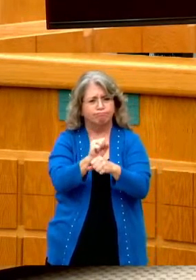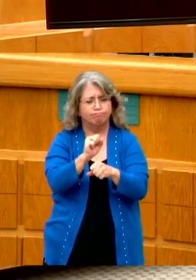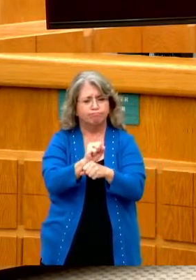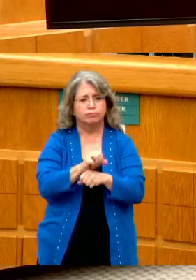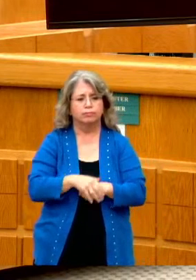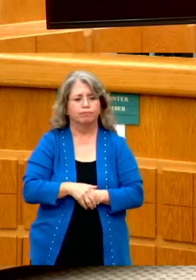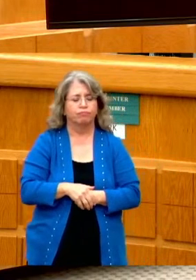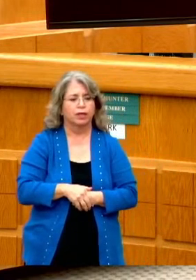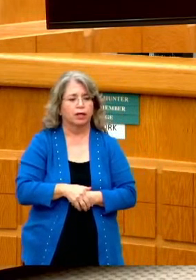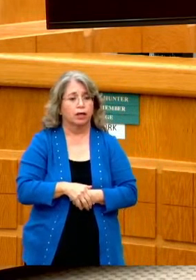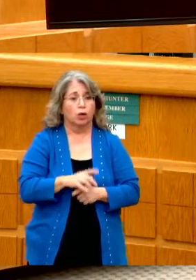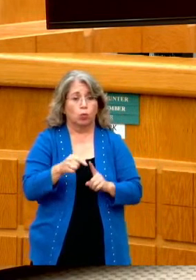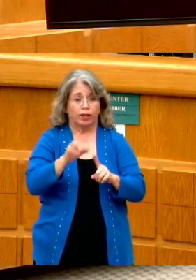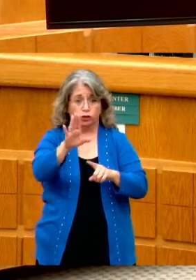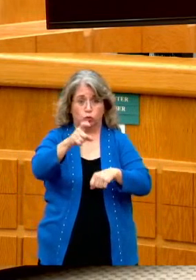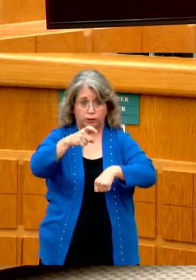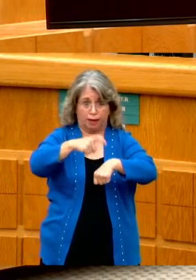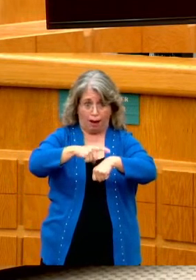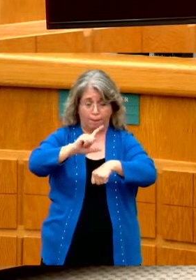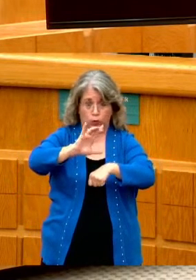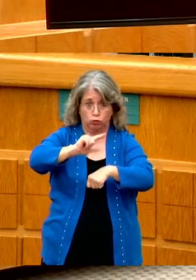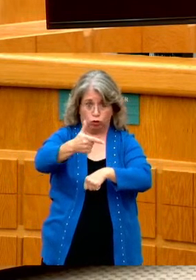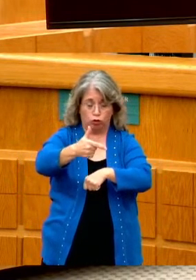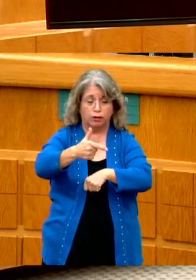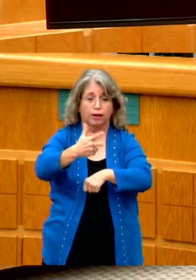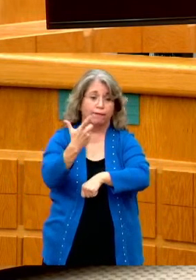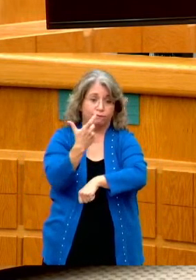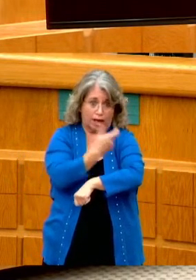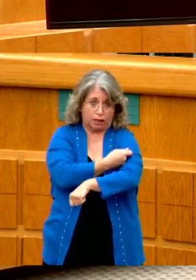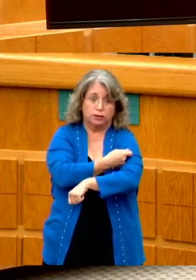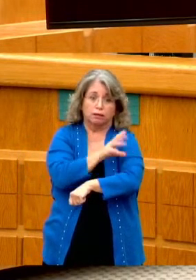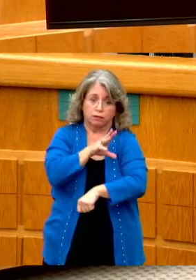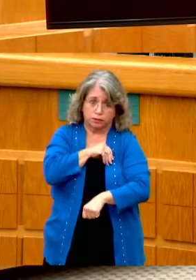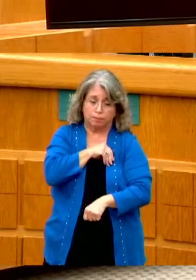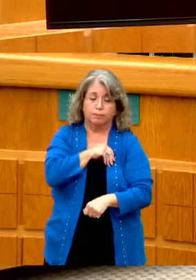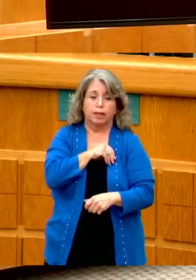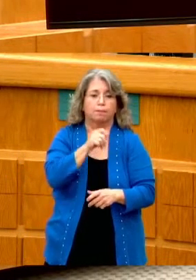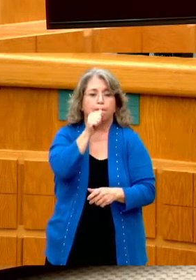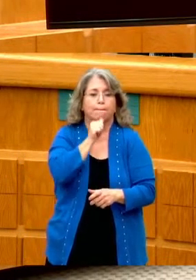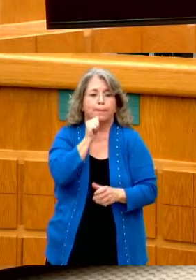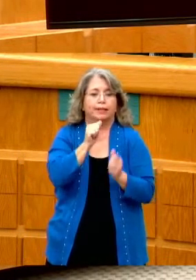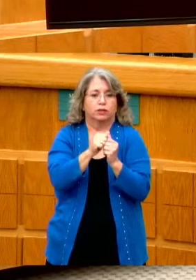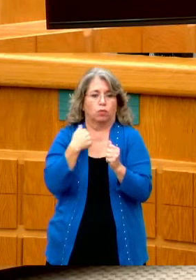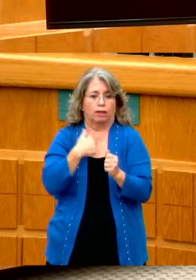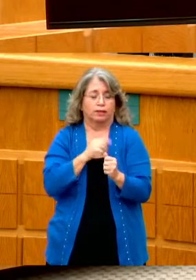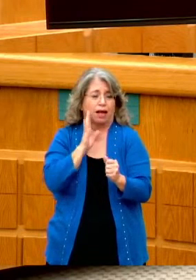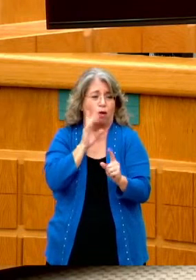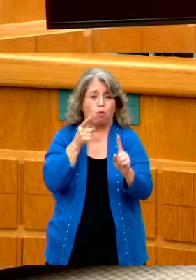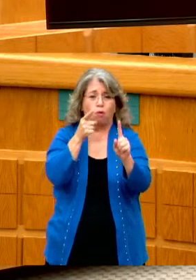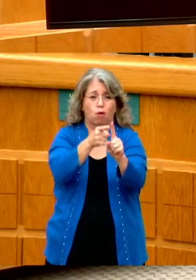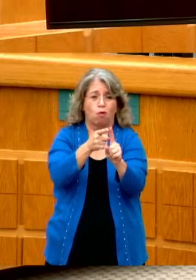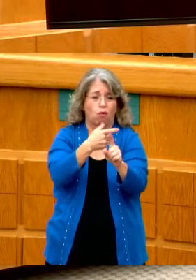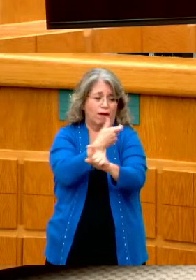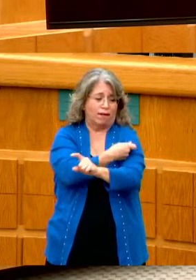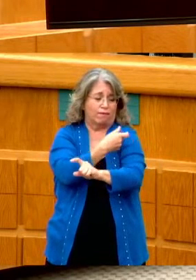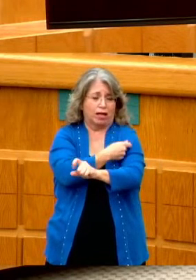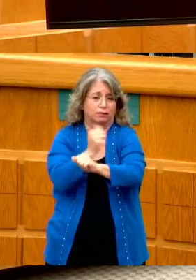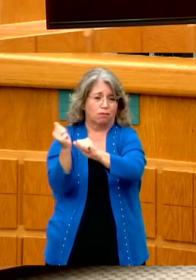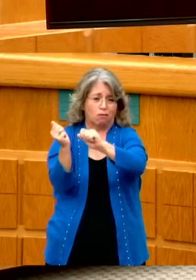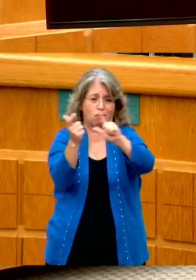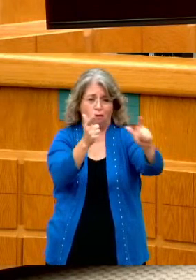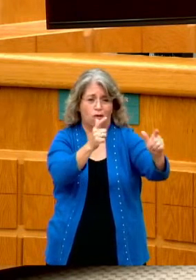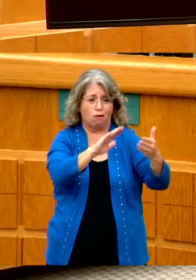time arrives and be patient with us. Our goal is to vaccinate our entire community. The vaccine is